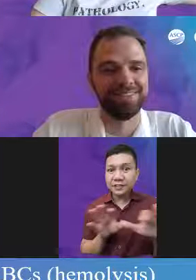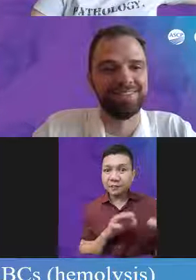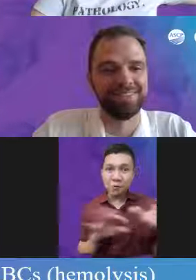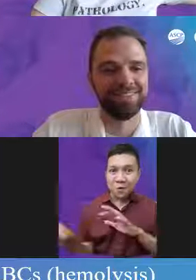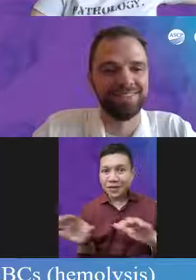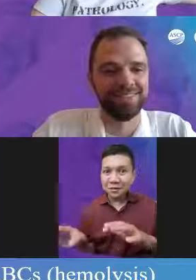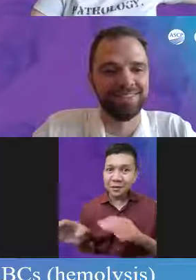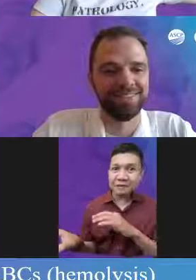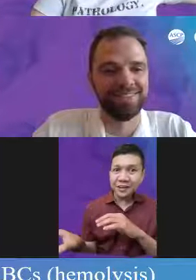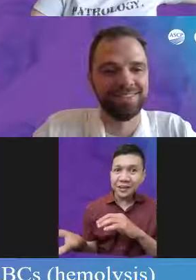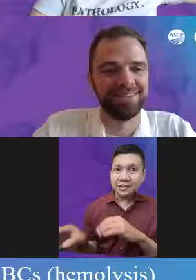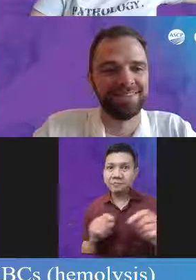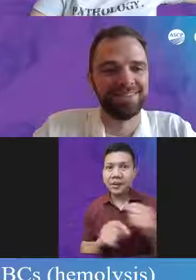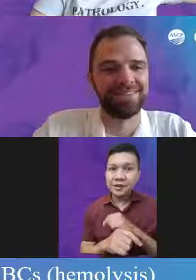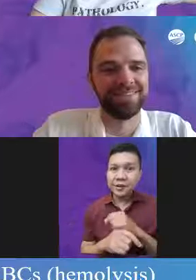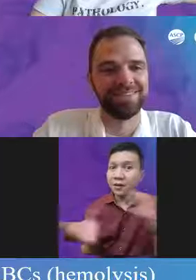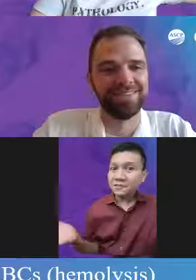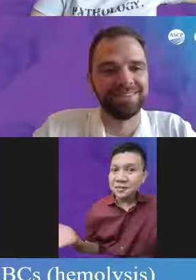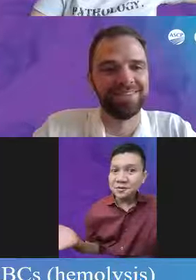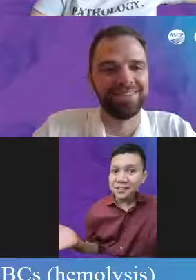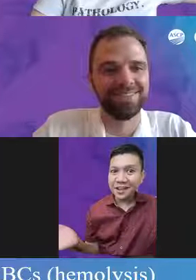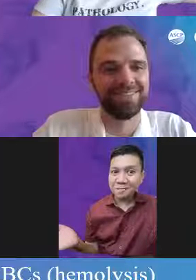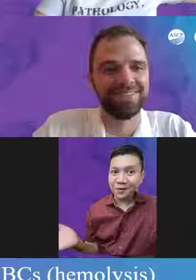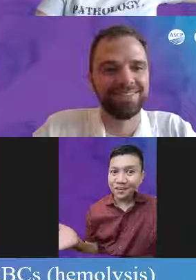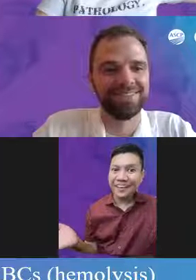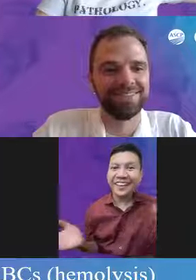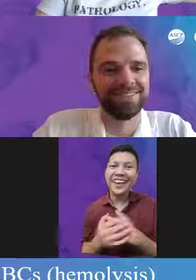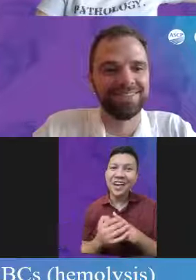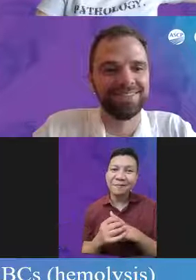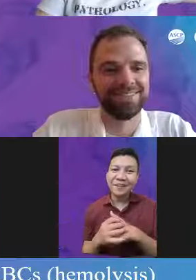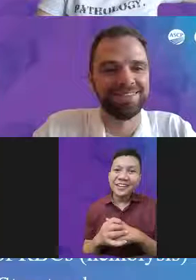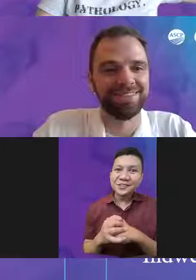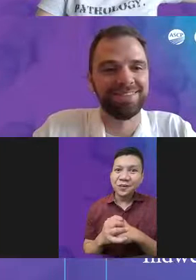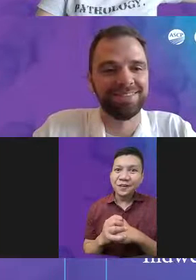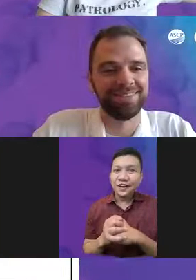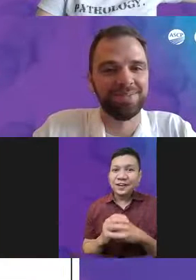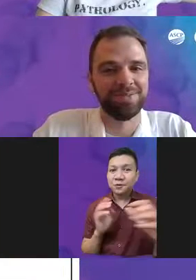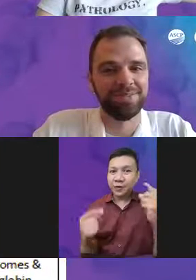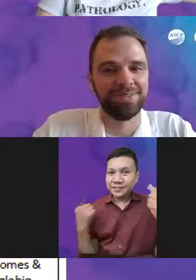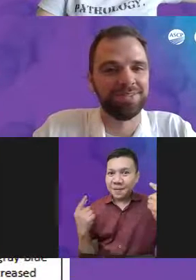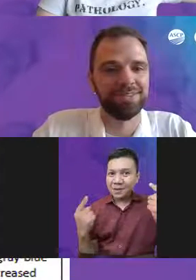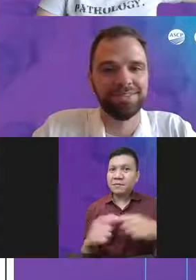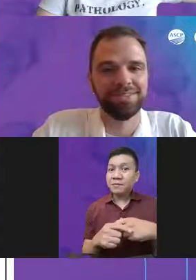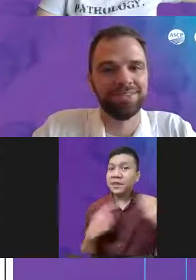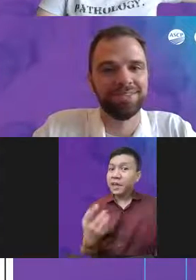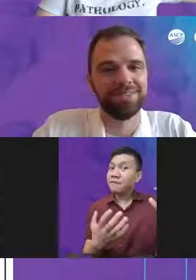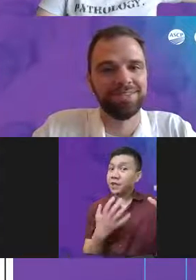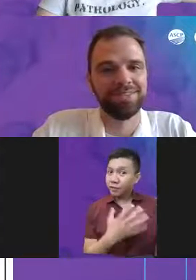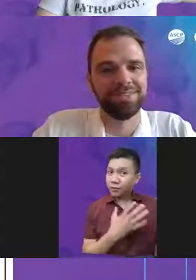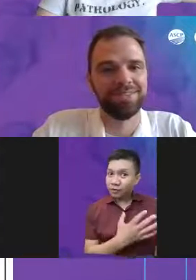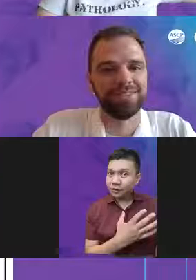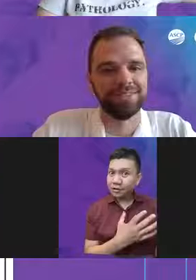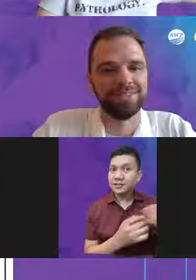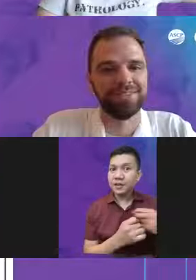If it's going out there freely, they don't have security anymore. So what does that mean? Maybe they have